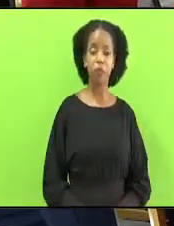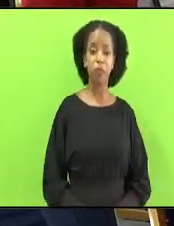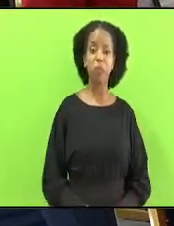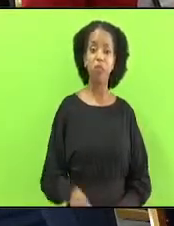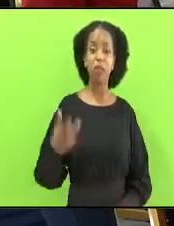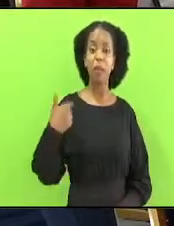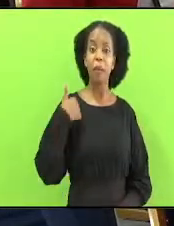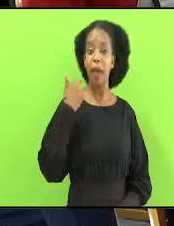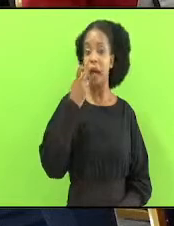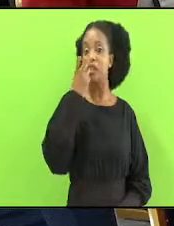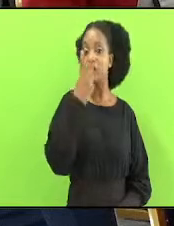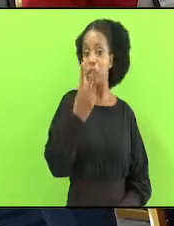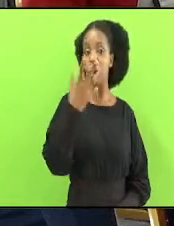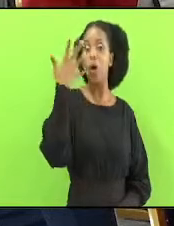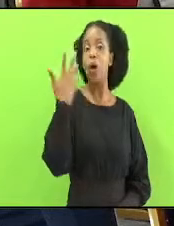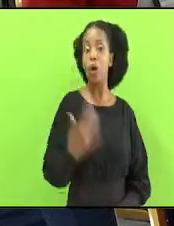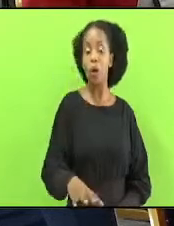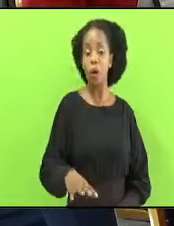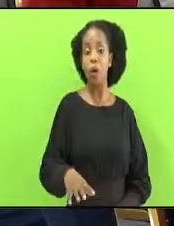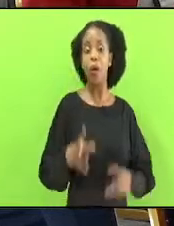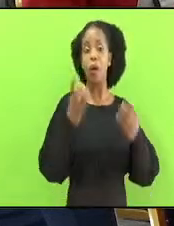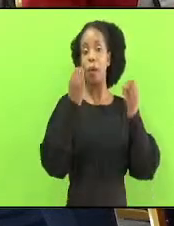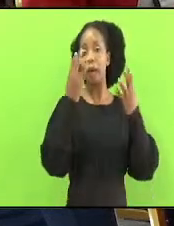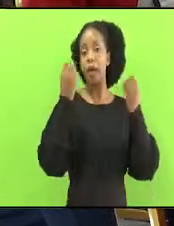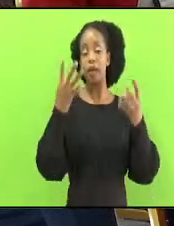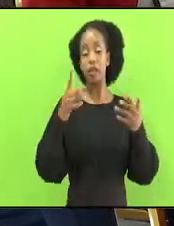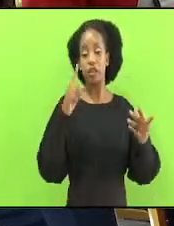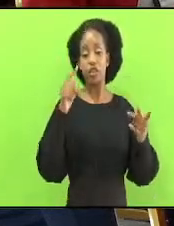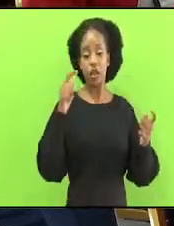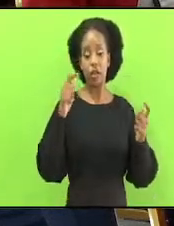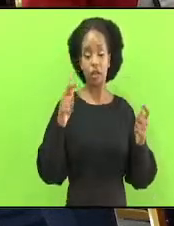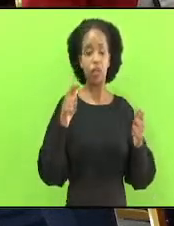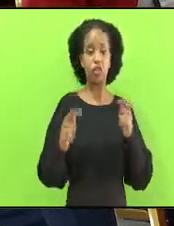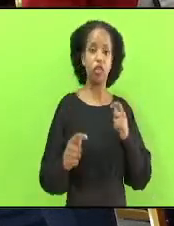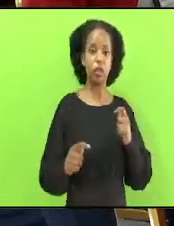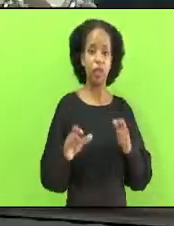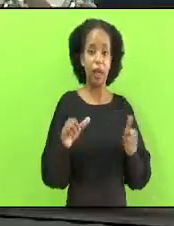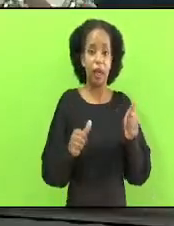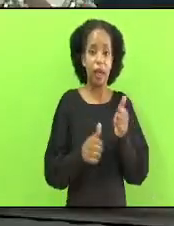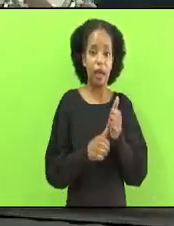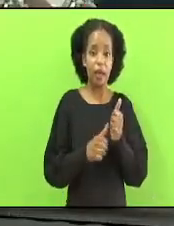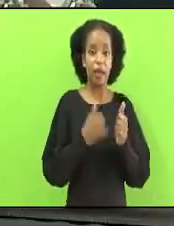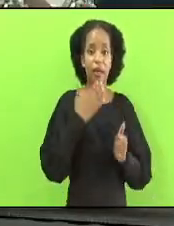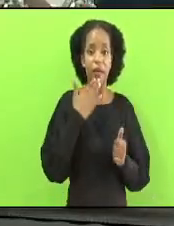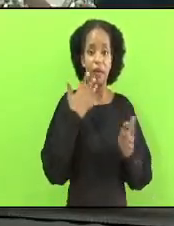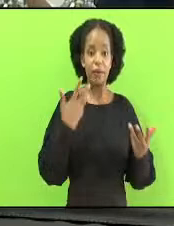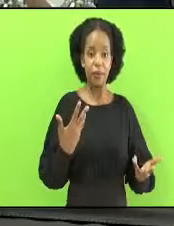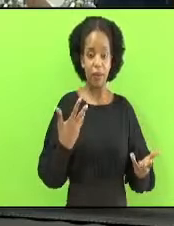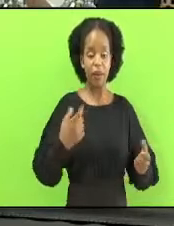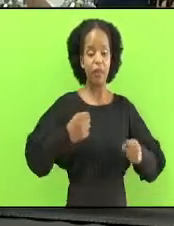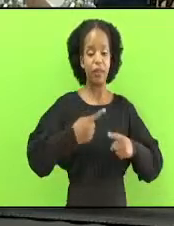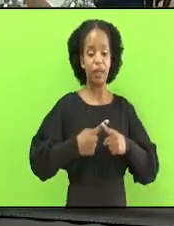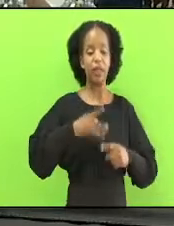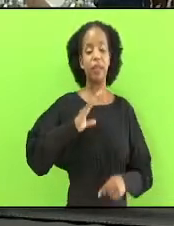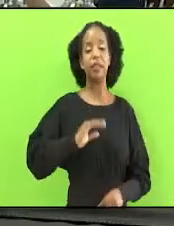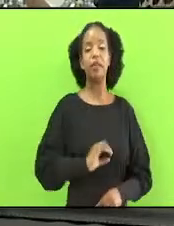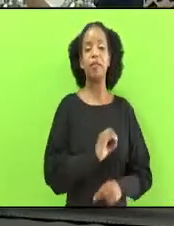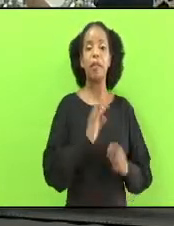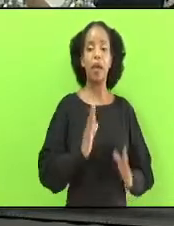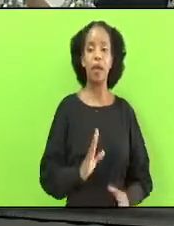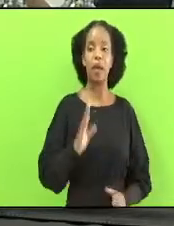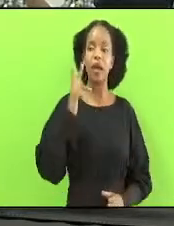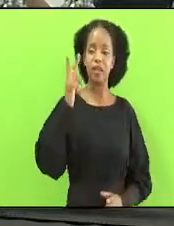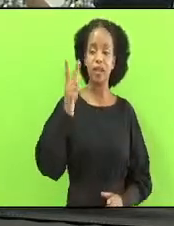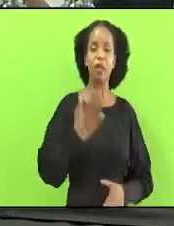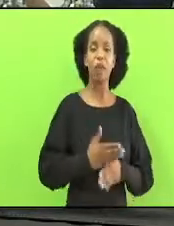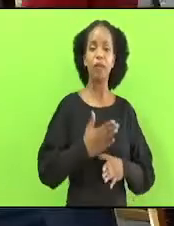tse dintsi since a nna mo setulong se e nna Executive Mayor. I have seen a lot of changes since he became the